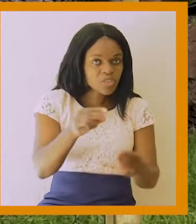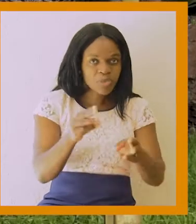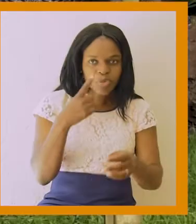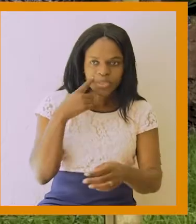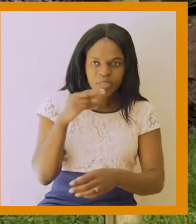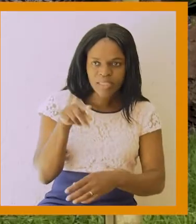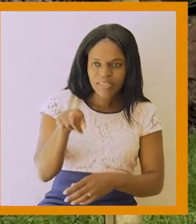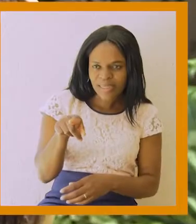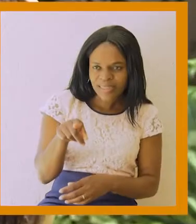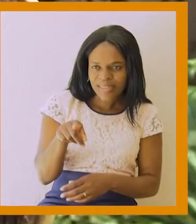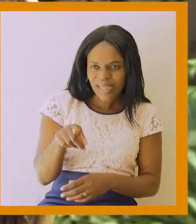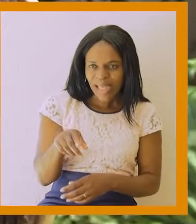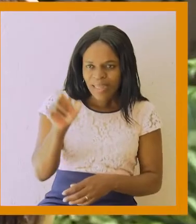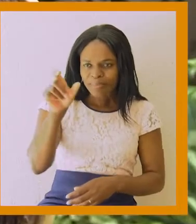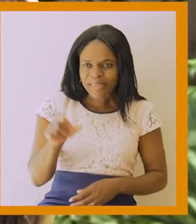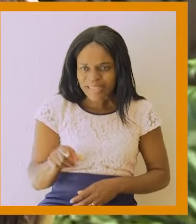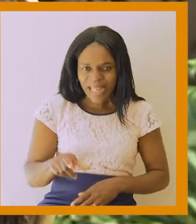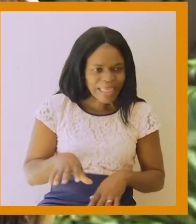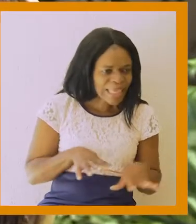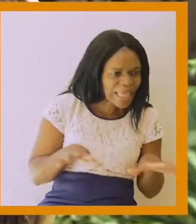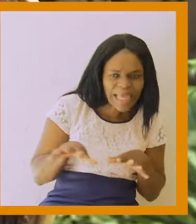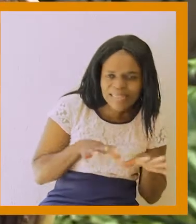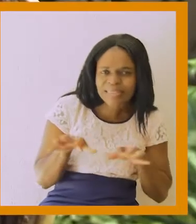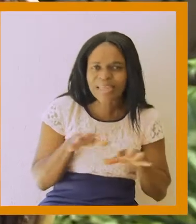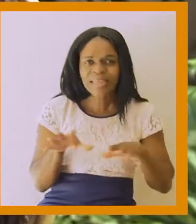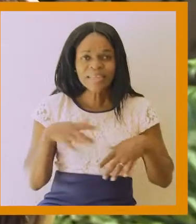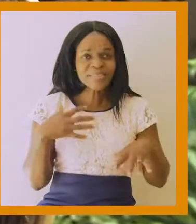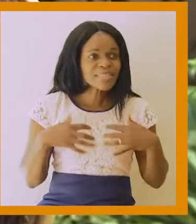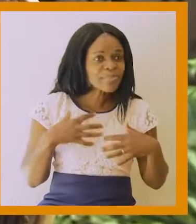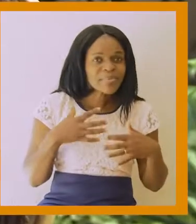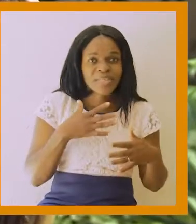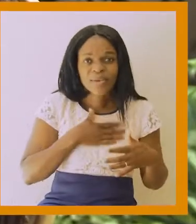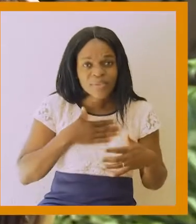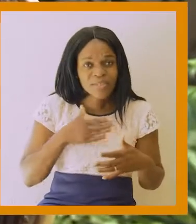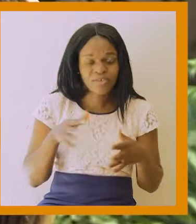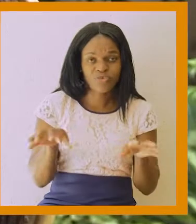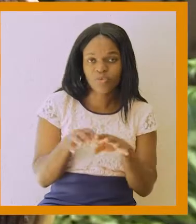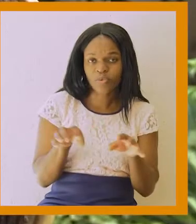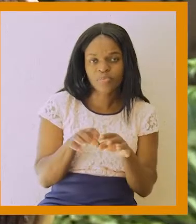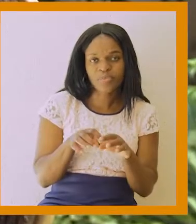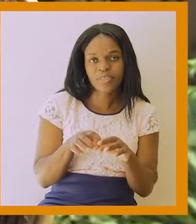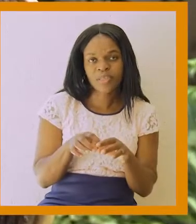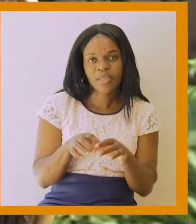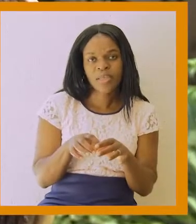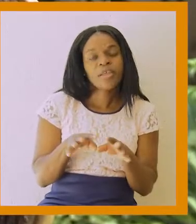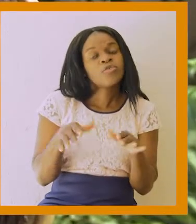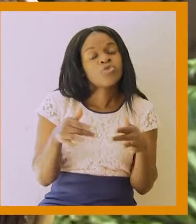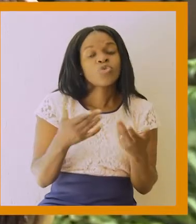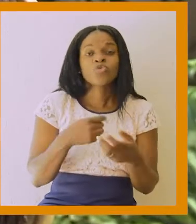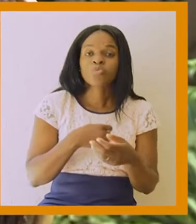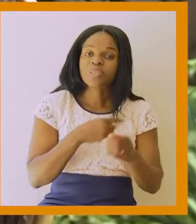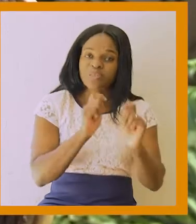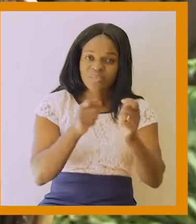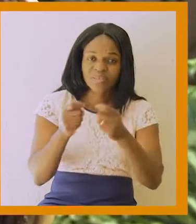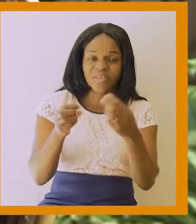of unsuspecting people who need jobs desperately. So I would say people mustn't